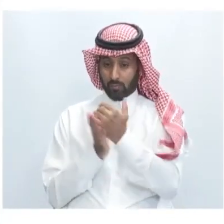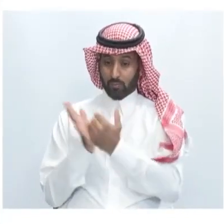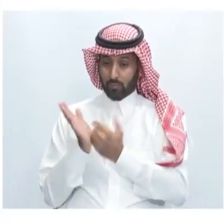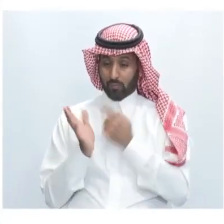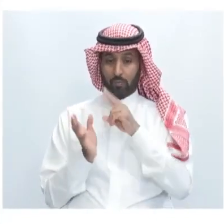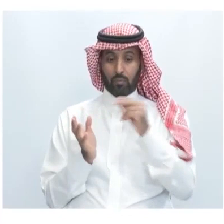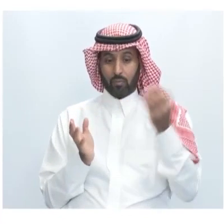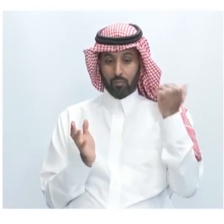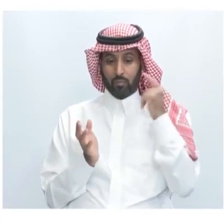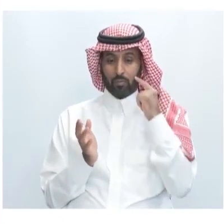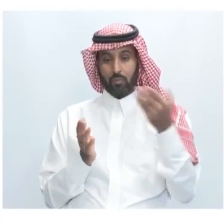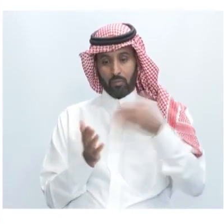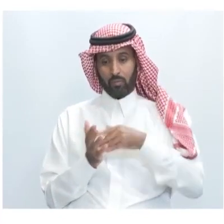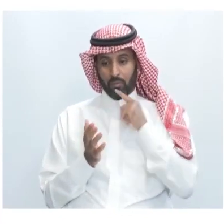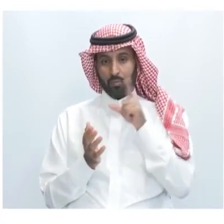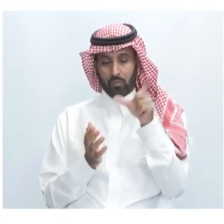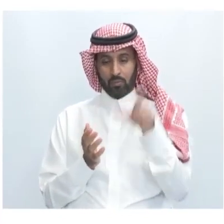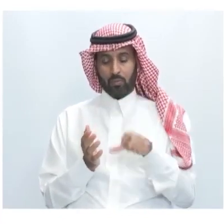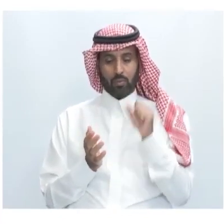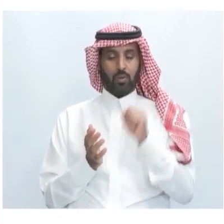is an example. Try to write your own.